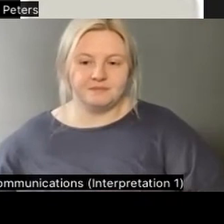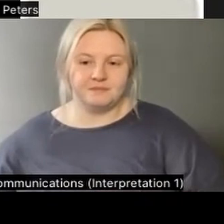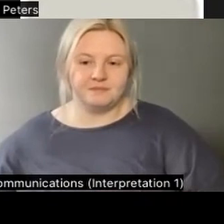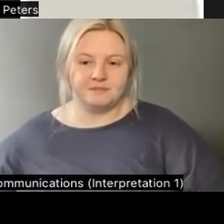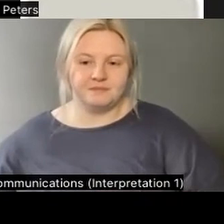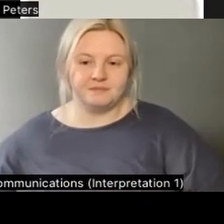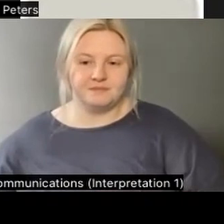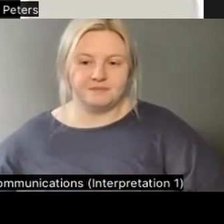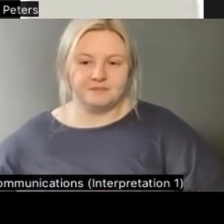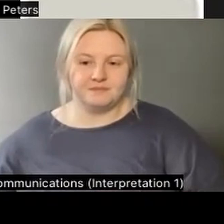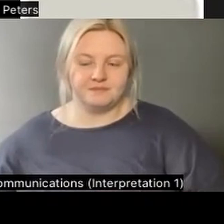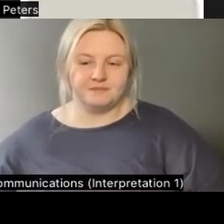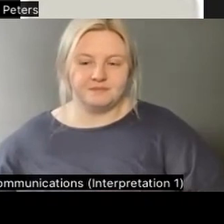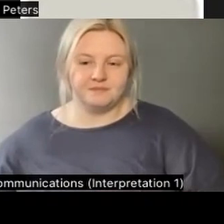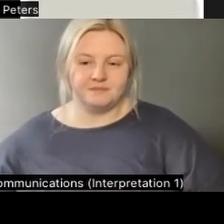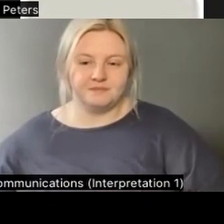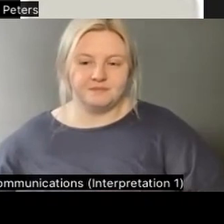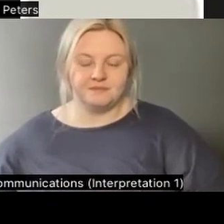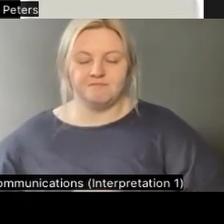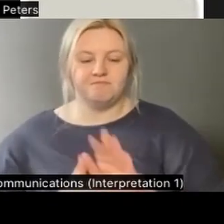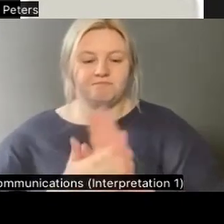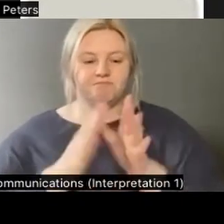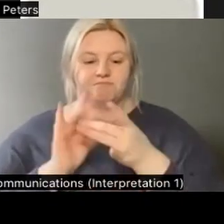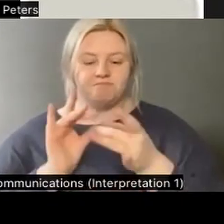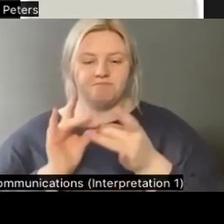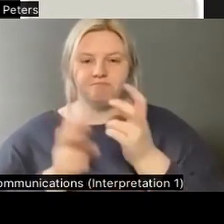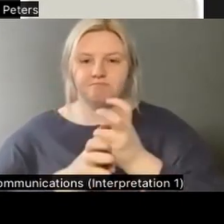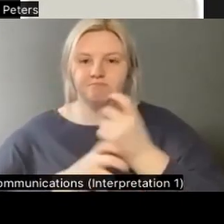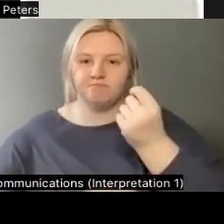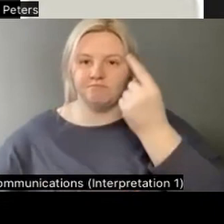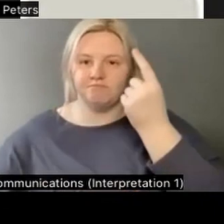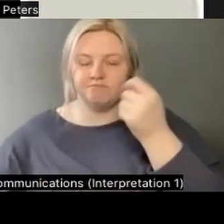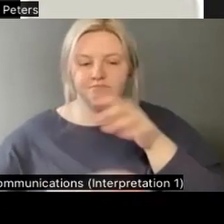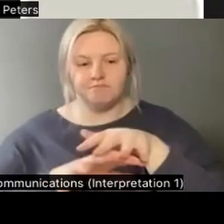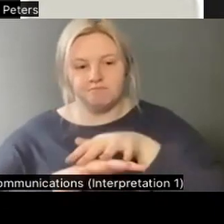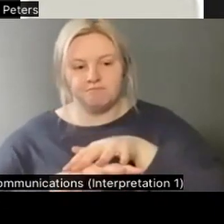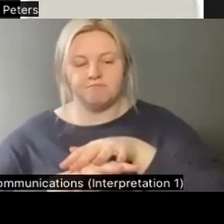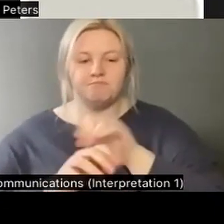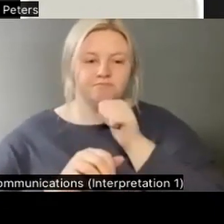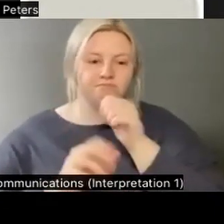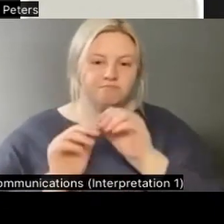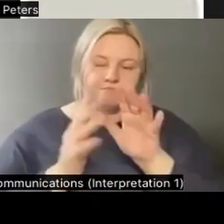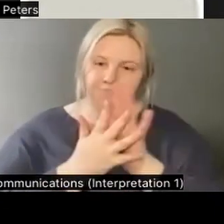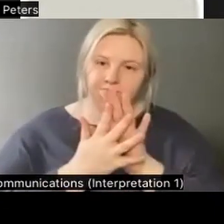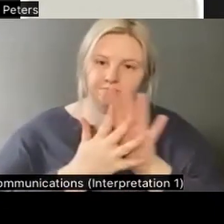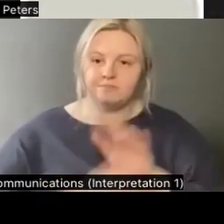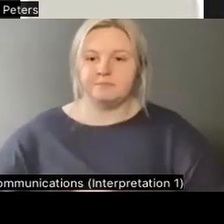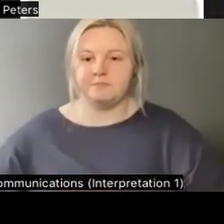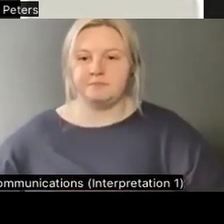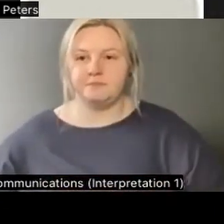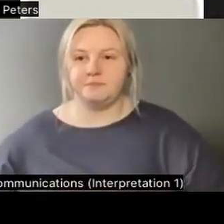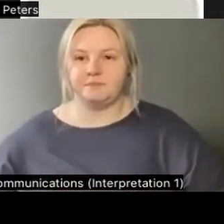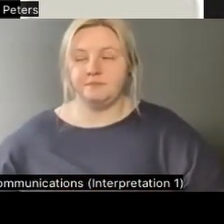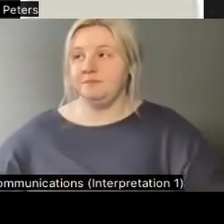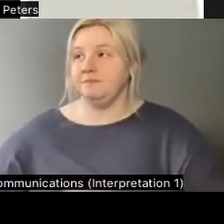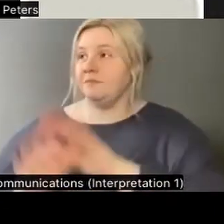to die without a right to live. Awesome.